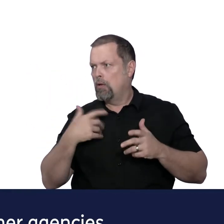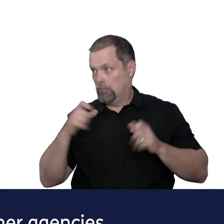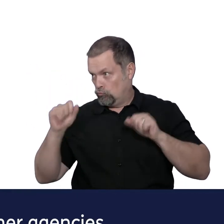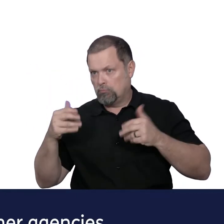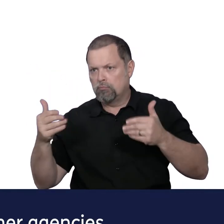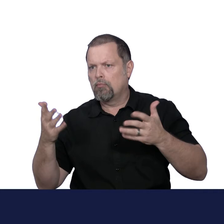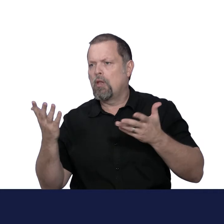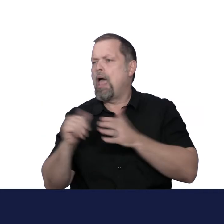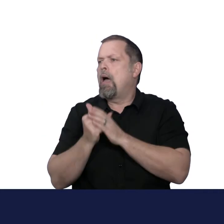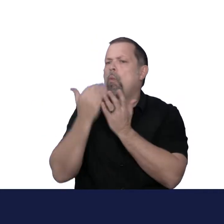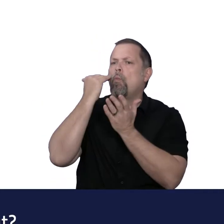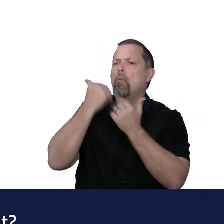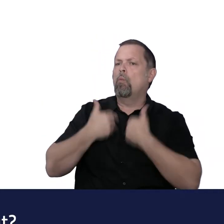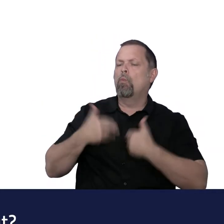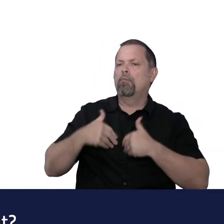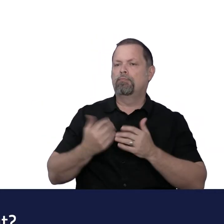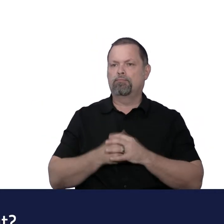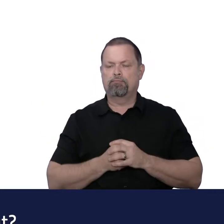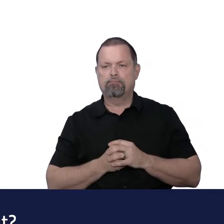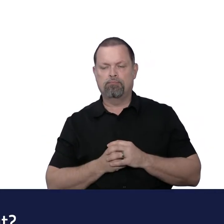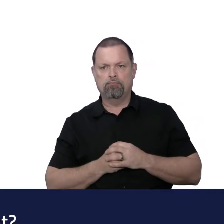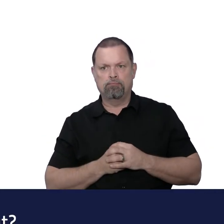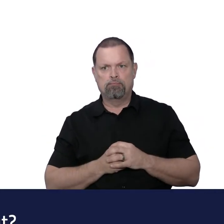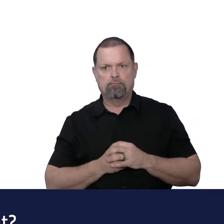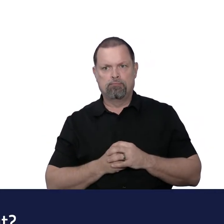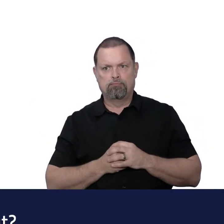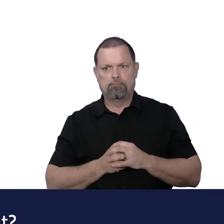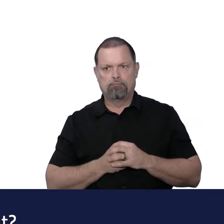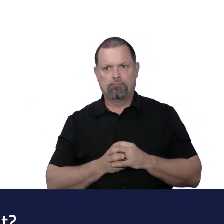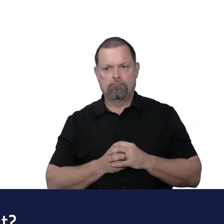other agencies you've talked about?